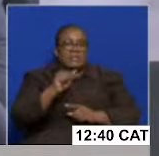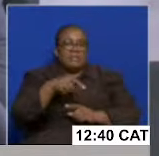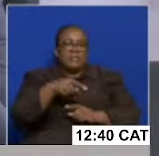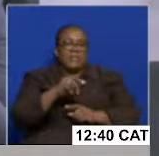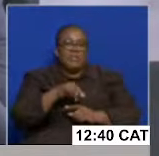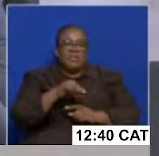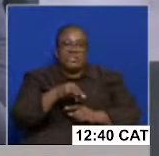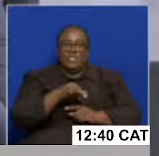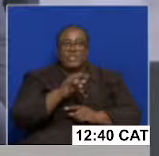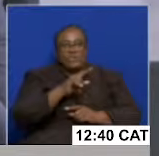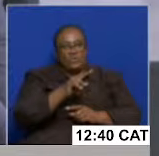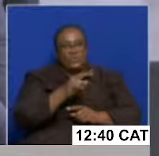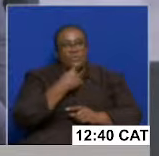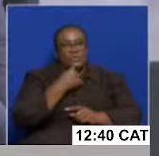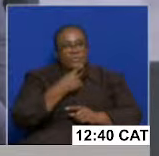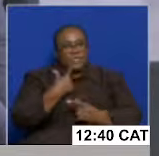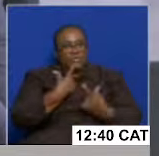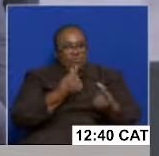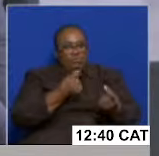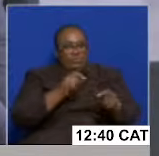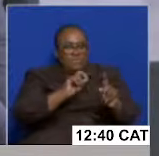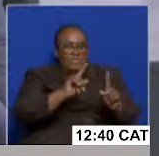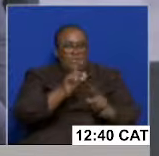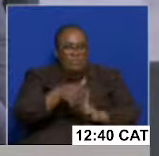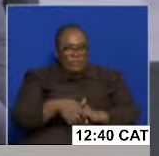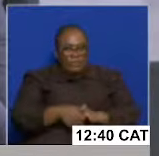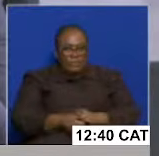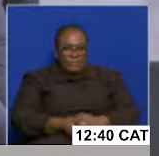Do you want to comment?